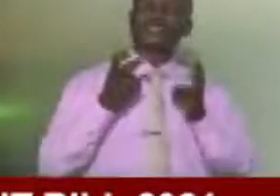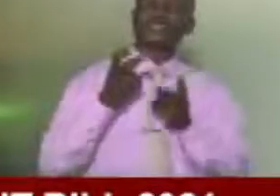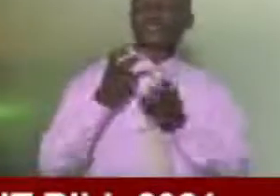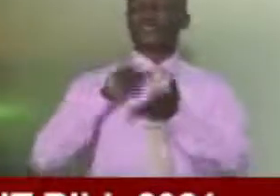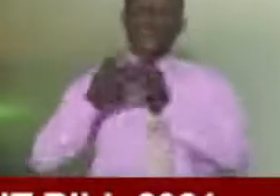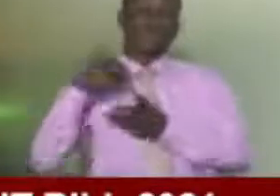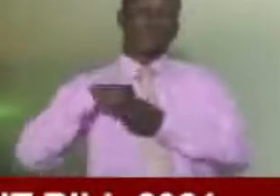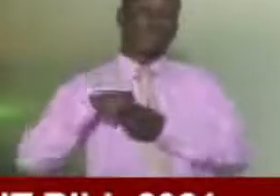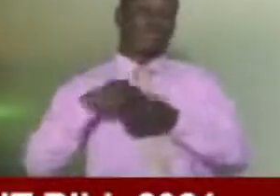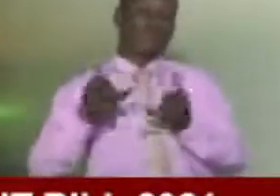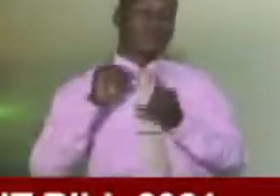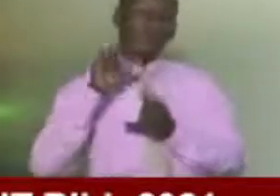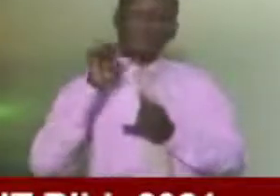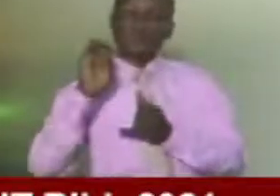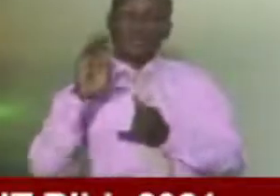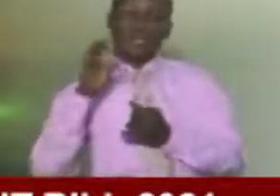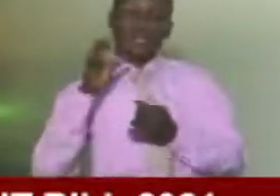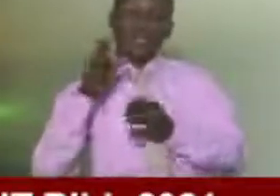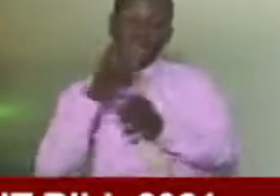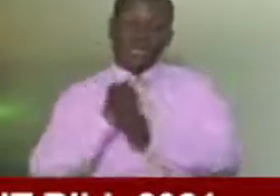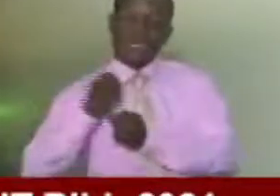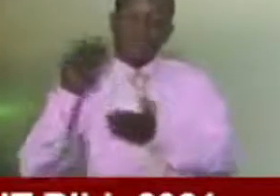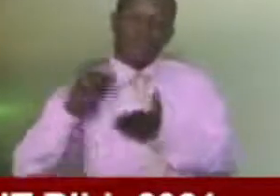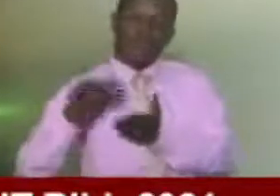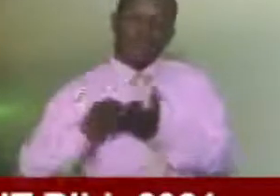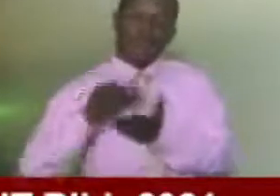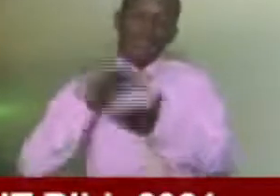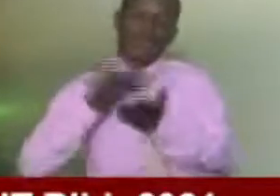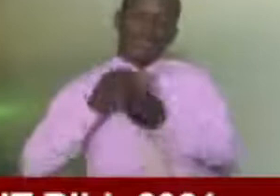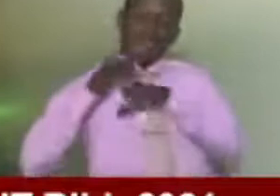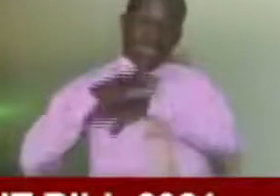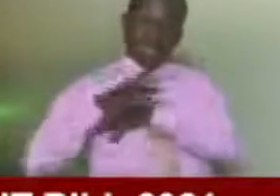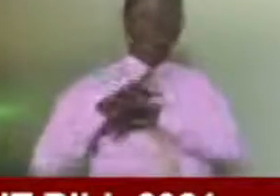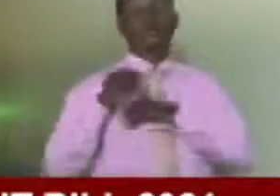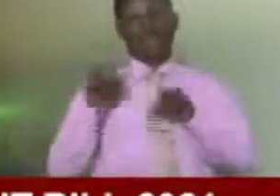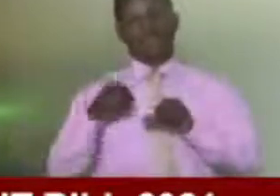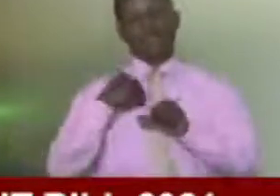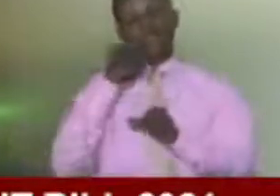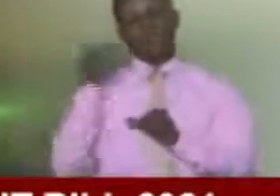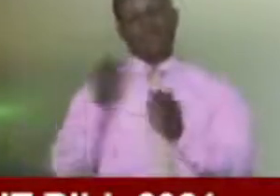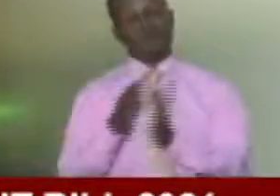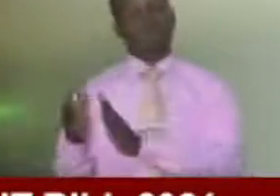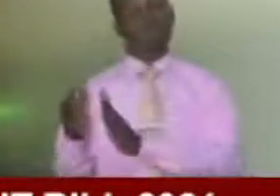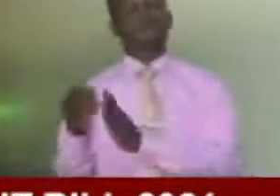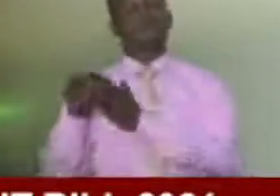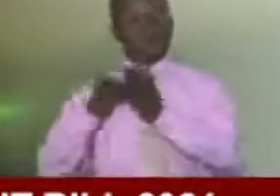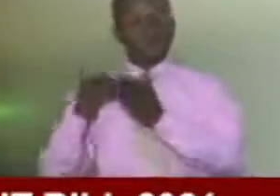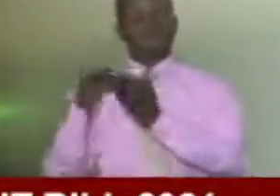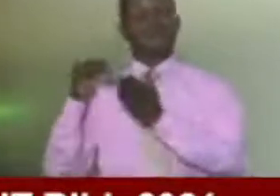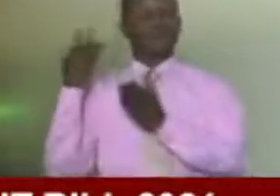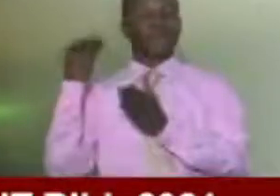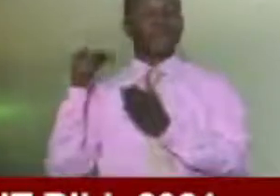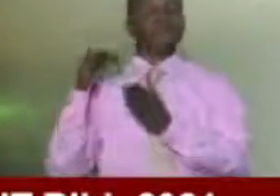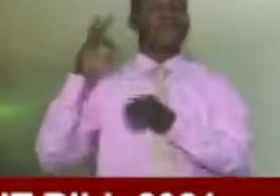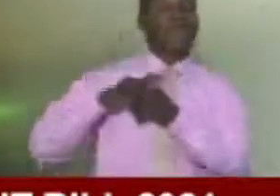INEC receives the funds early, it gives INEC better time to plan. In 2019 elections, the funds for elections were